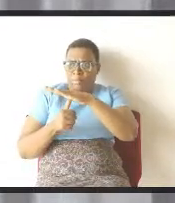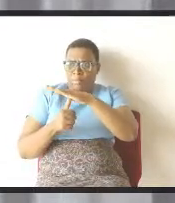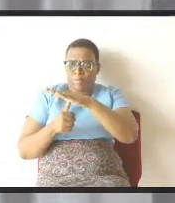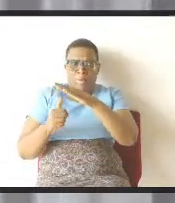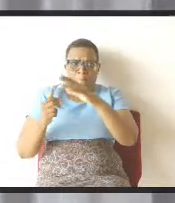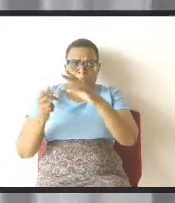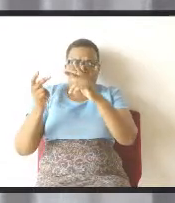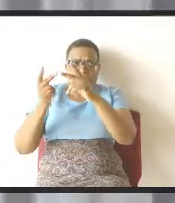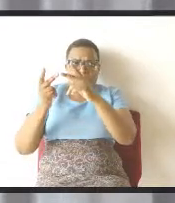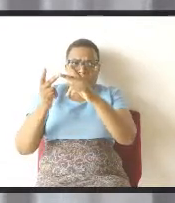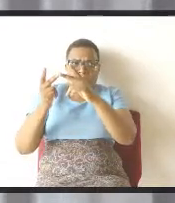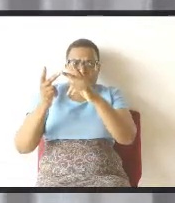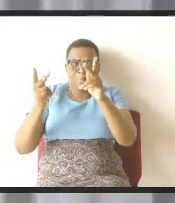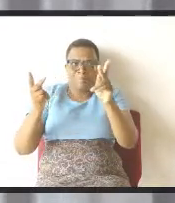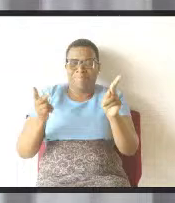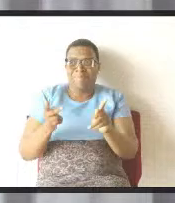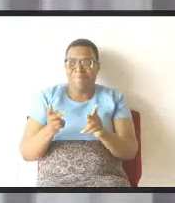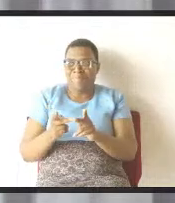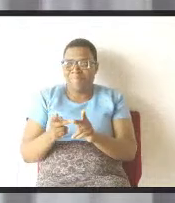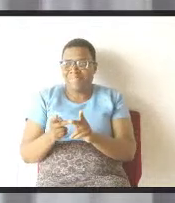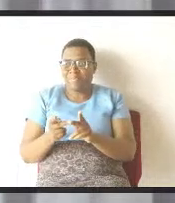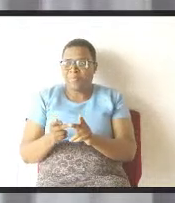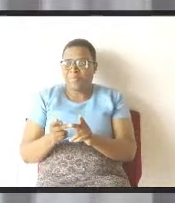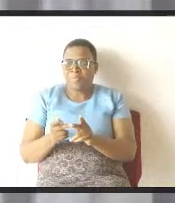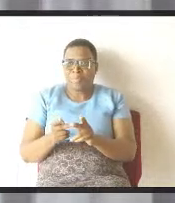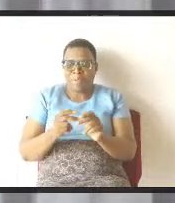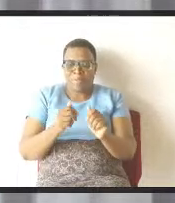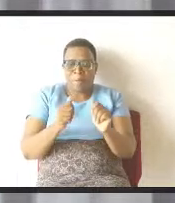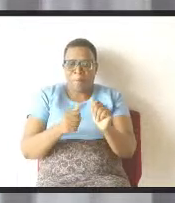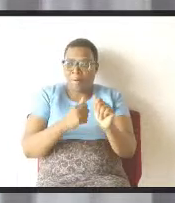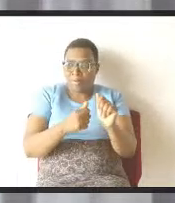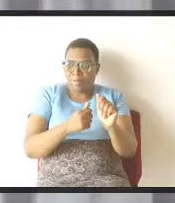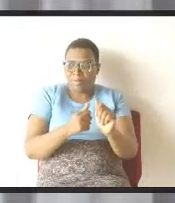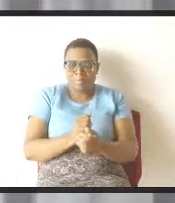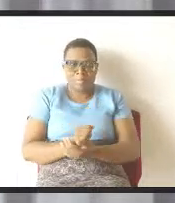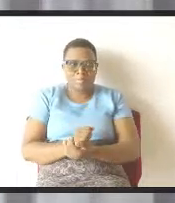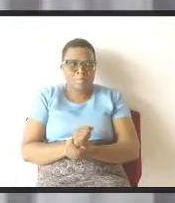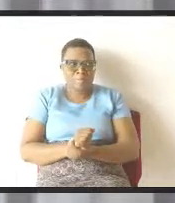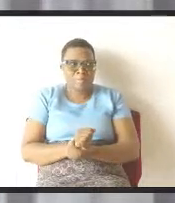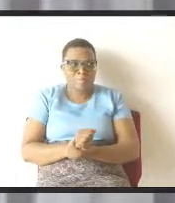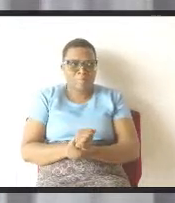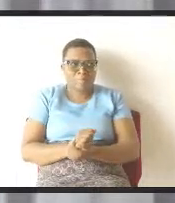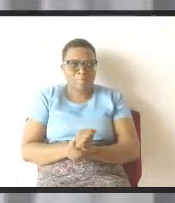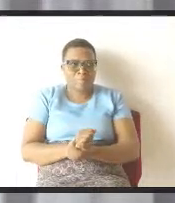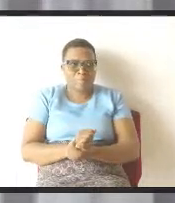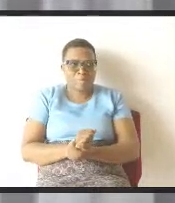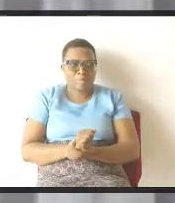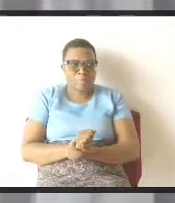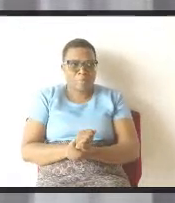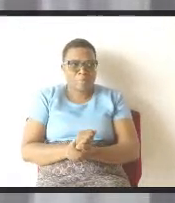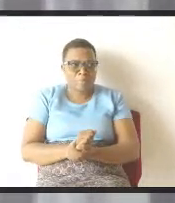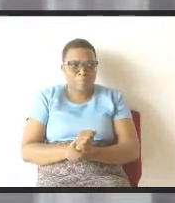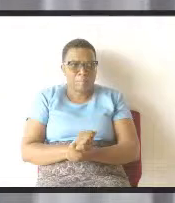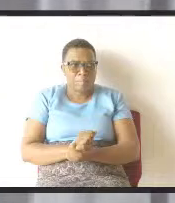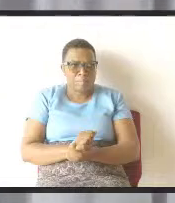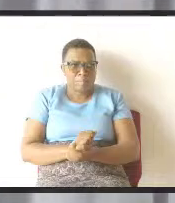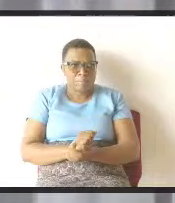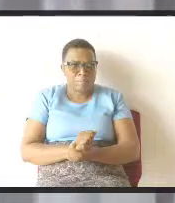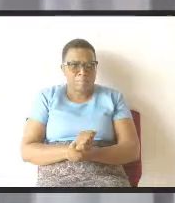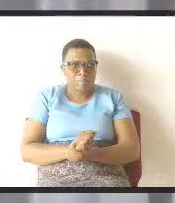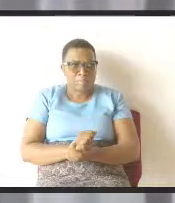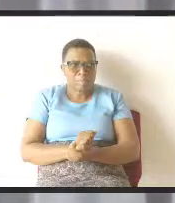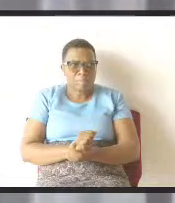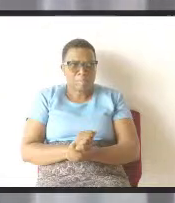position as an apostle carried with it lots and lots of